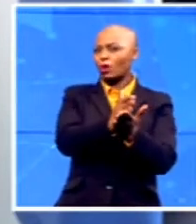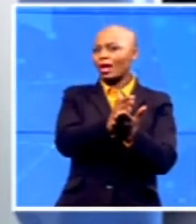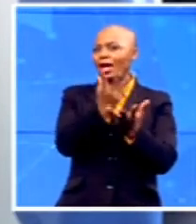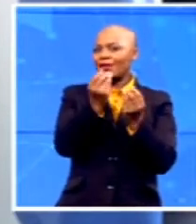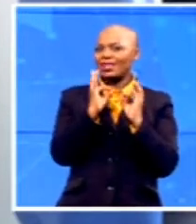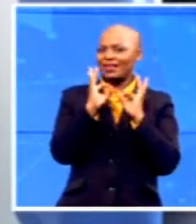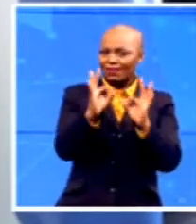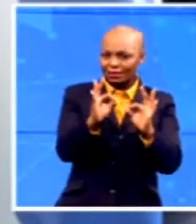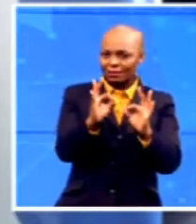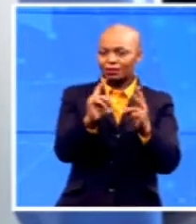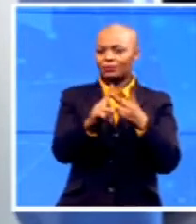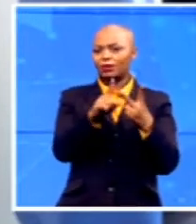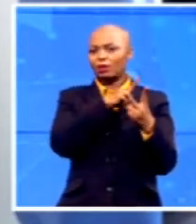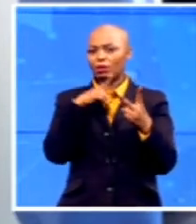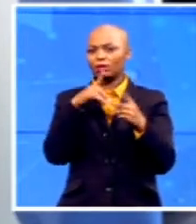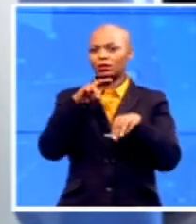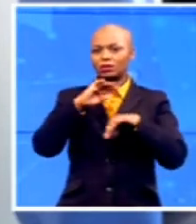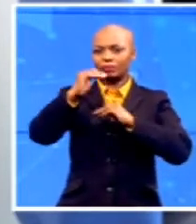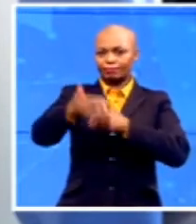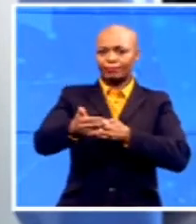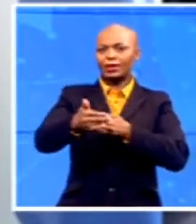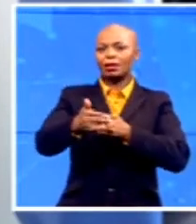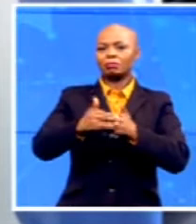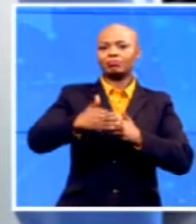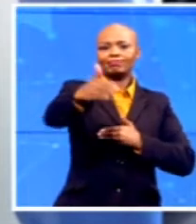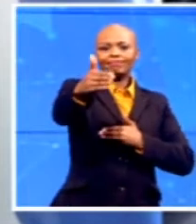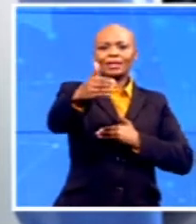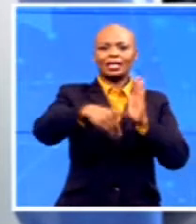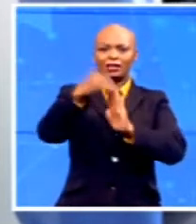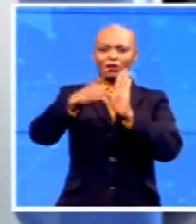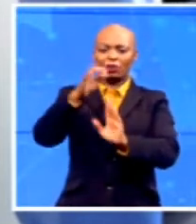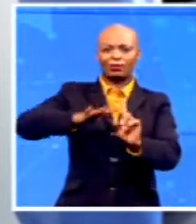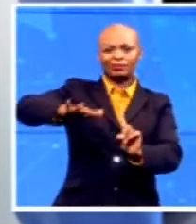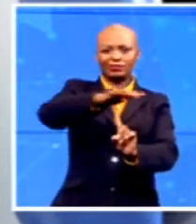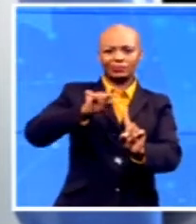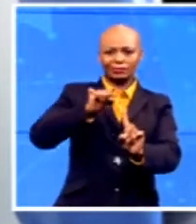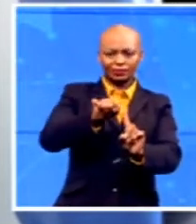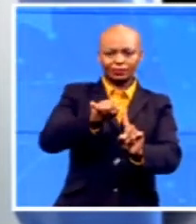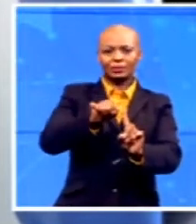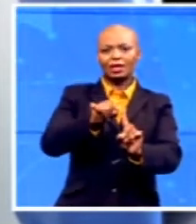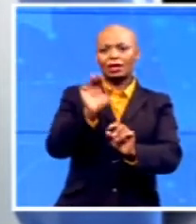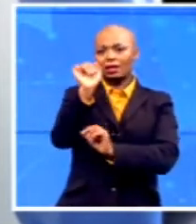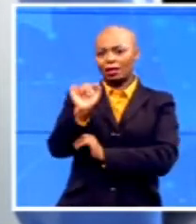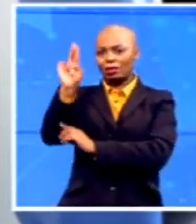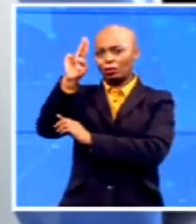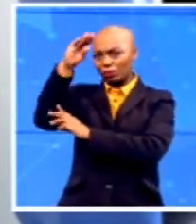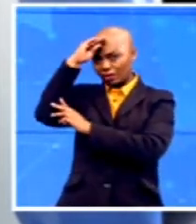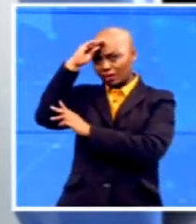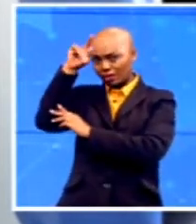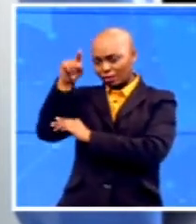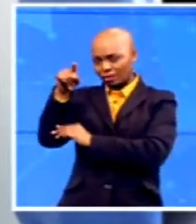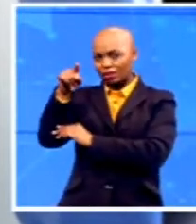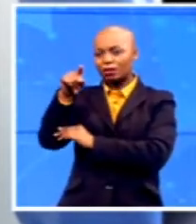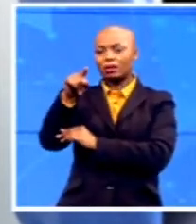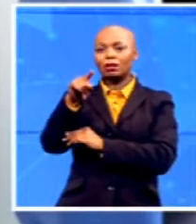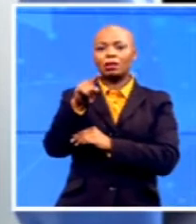development. In order to address the gaps that ail the police, this newfound momentum,